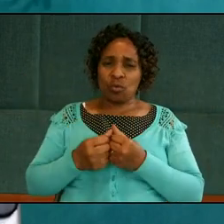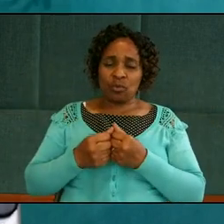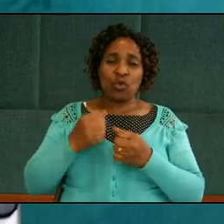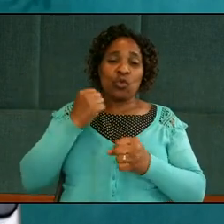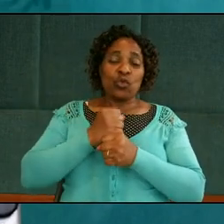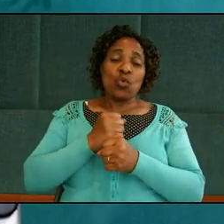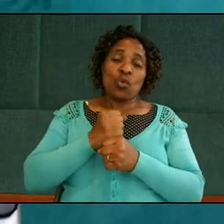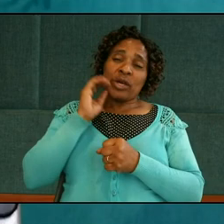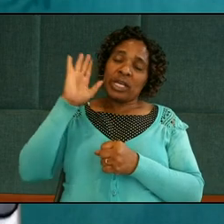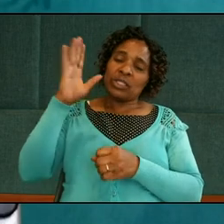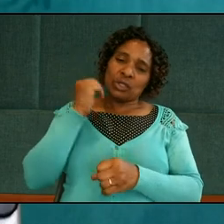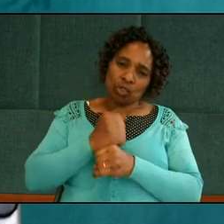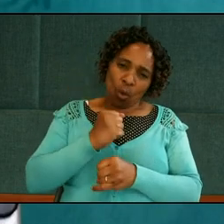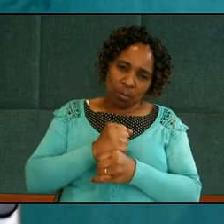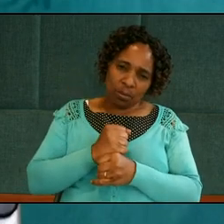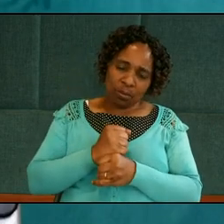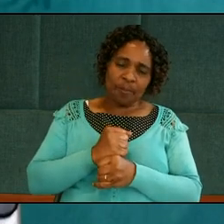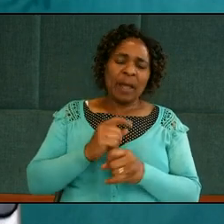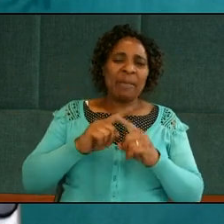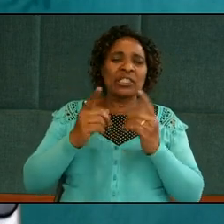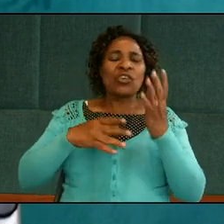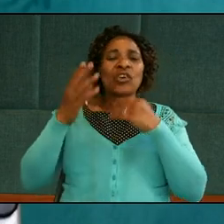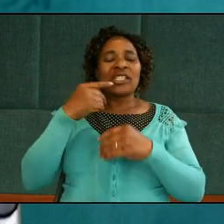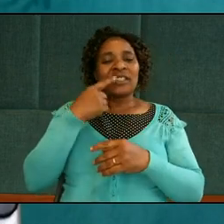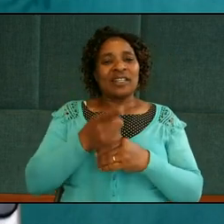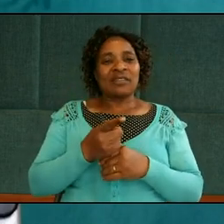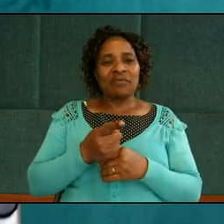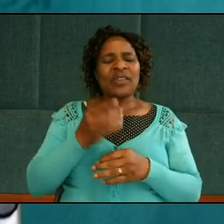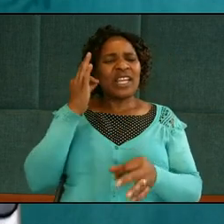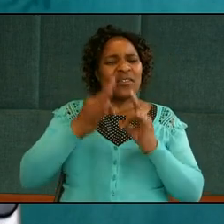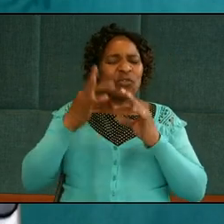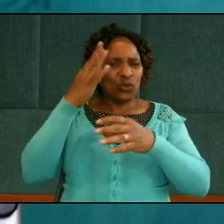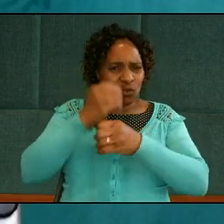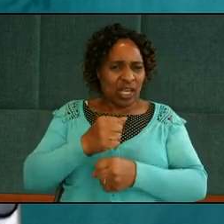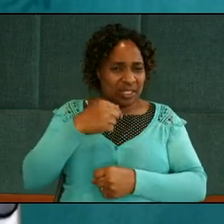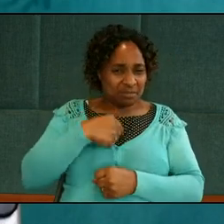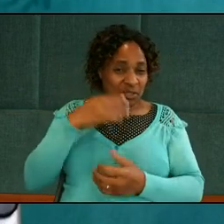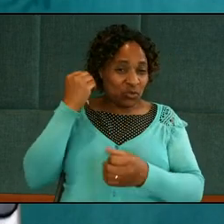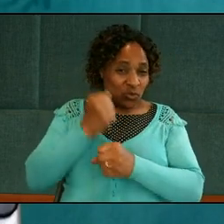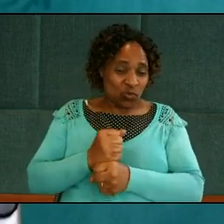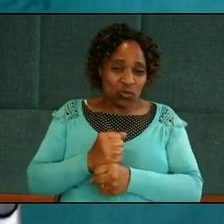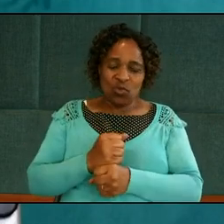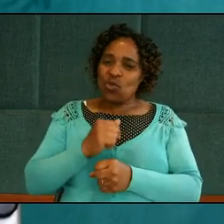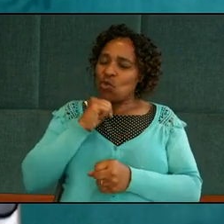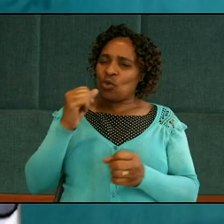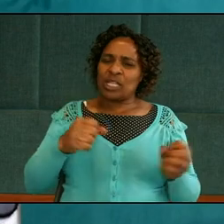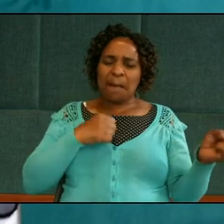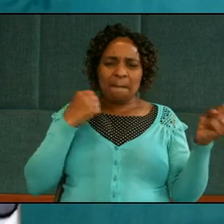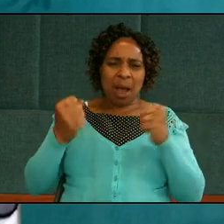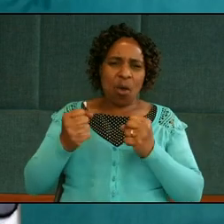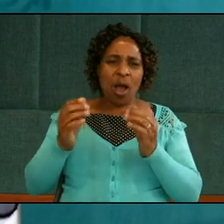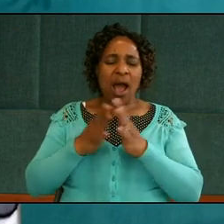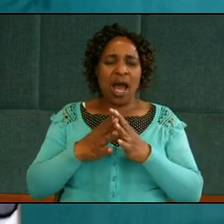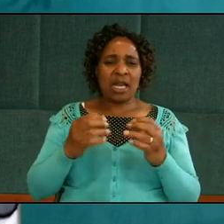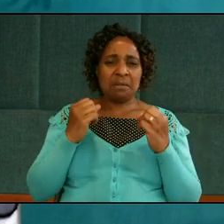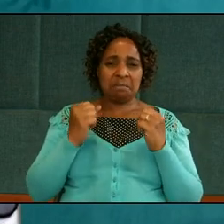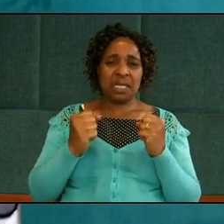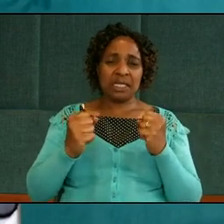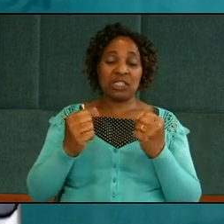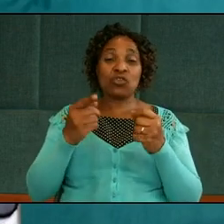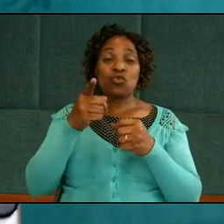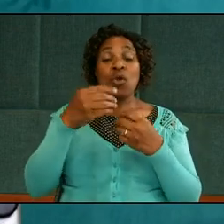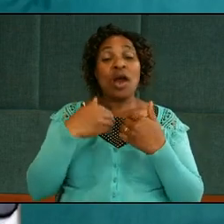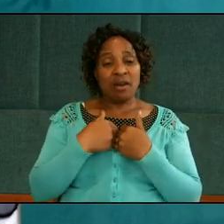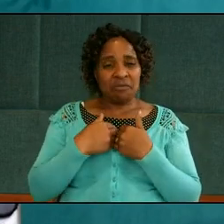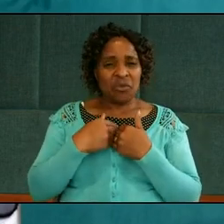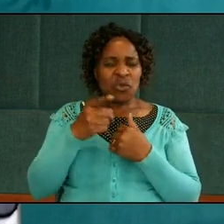work. And God is actually saying, if you trust me to do it, it's not in the power and might of what you have. You